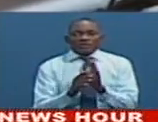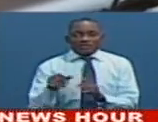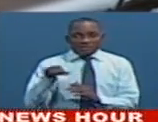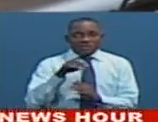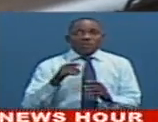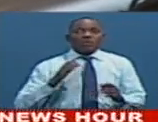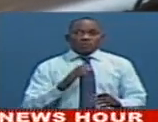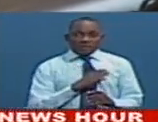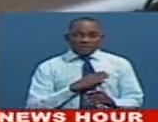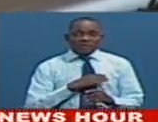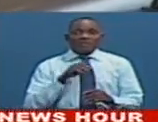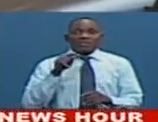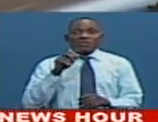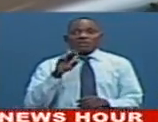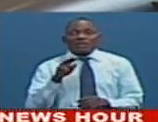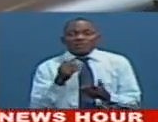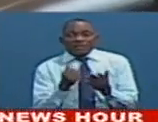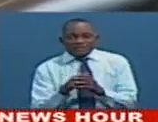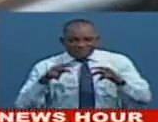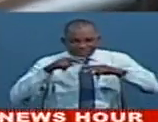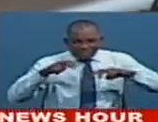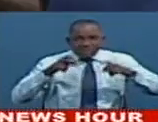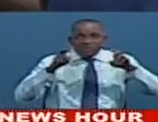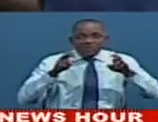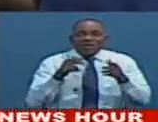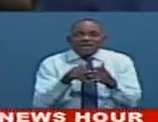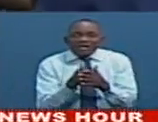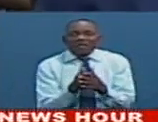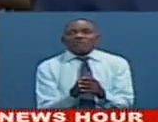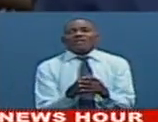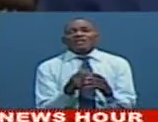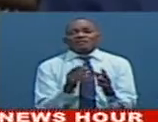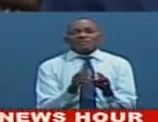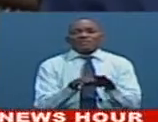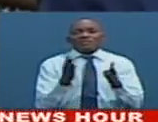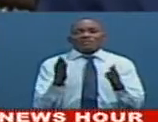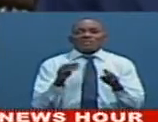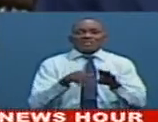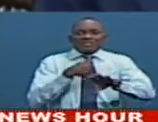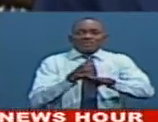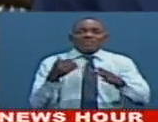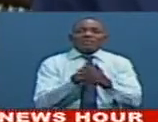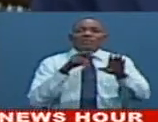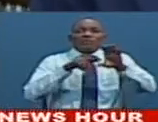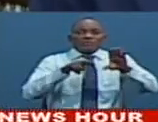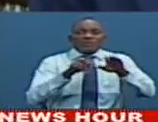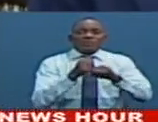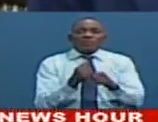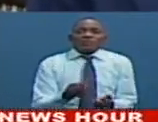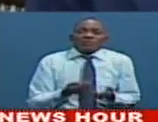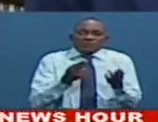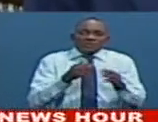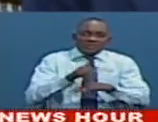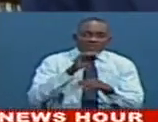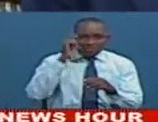The Commission's terms of reference include looking into factors and issues bordering on the creation of new regions and making recommendations to